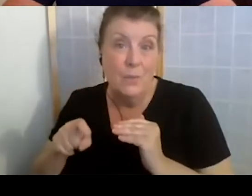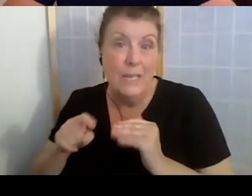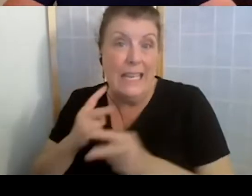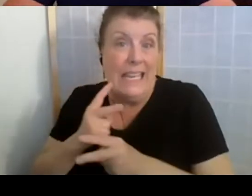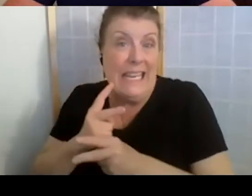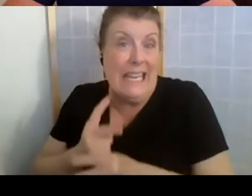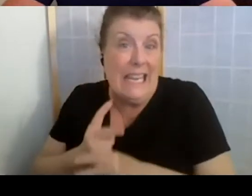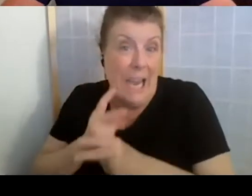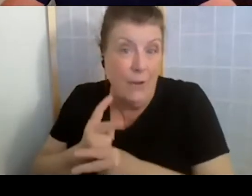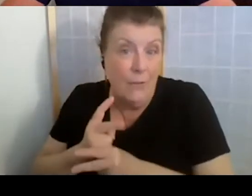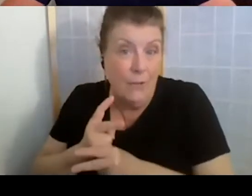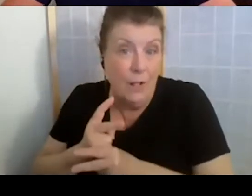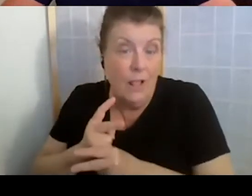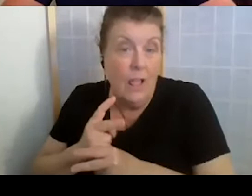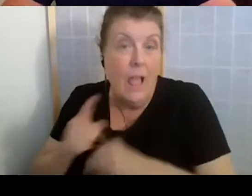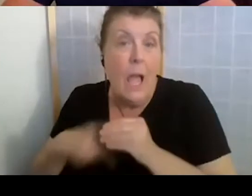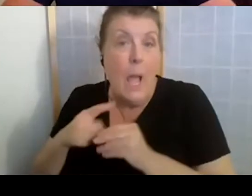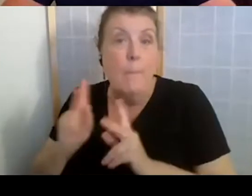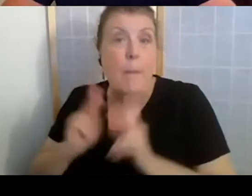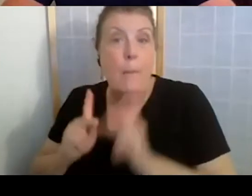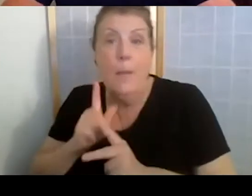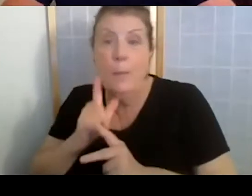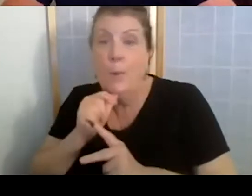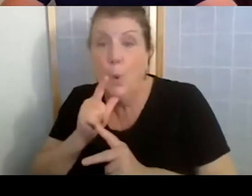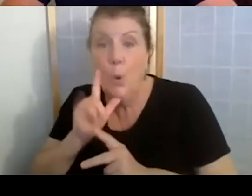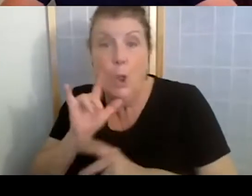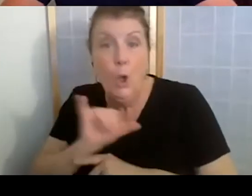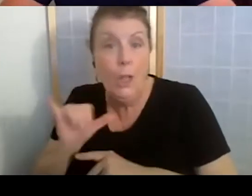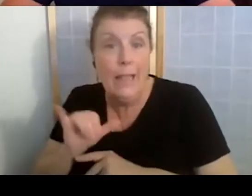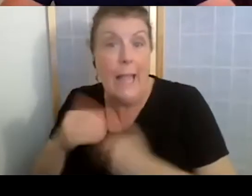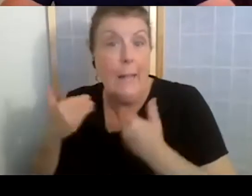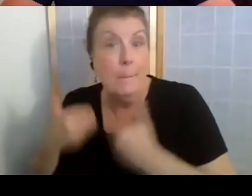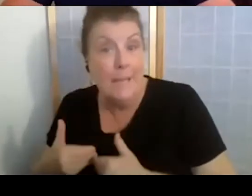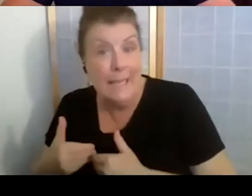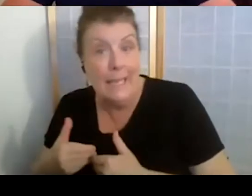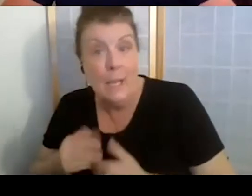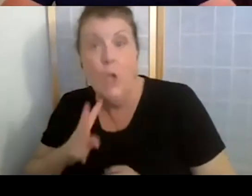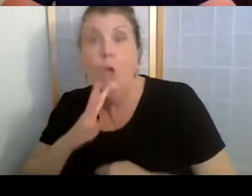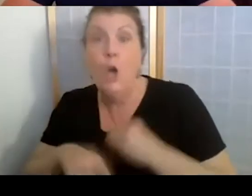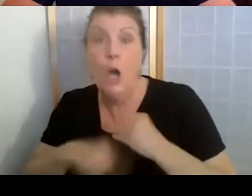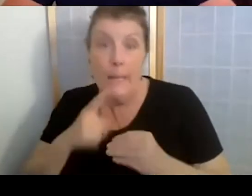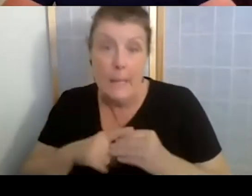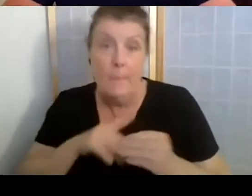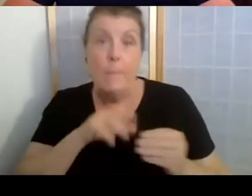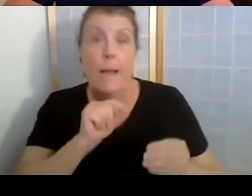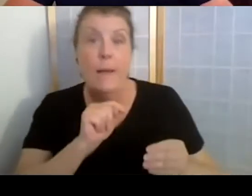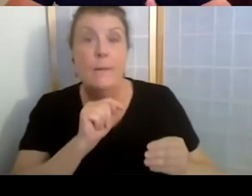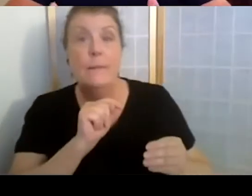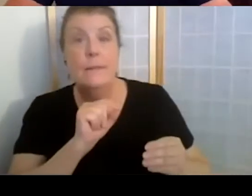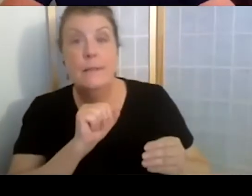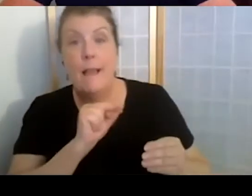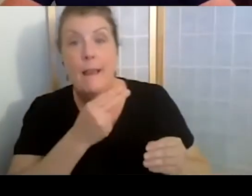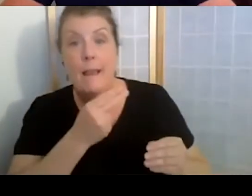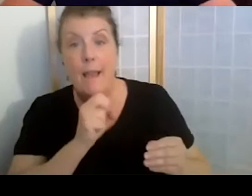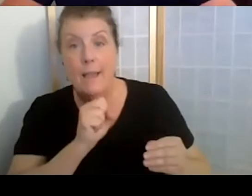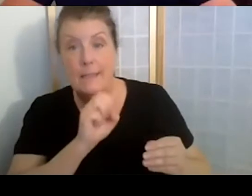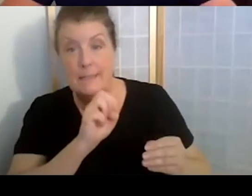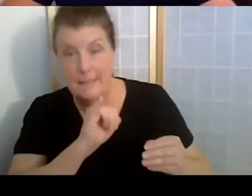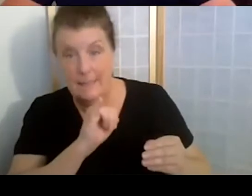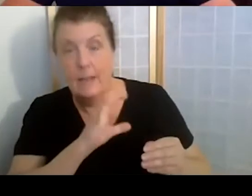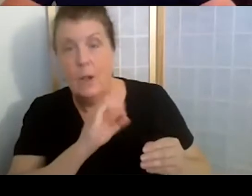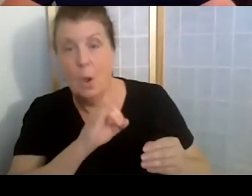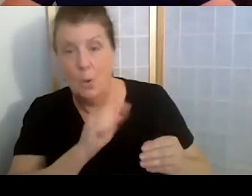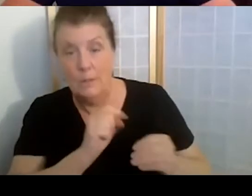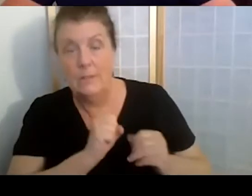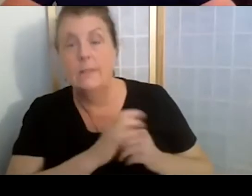about Ta-Nehisi Coates. It's not just about intention. It's also about like, is this just going to be